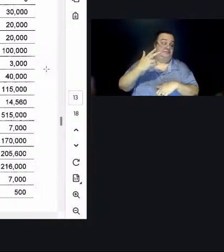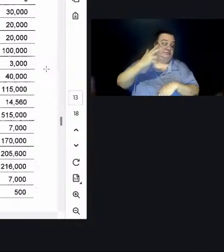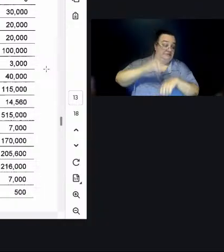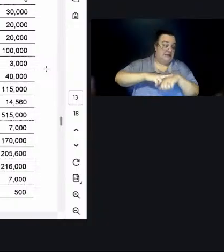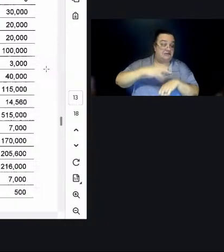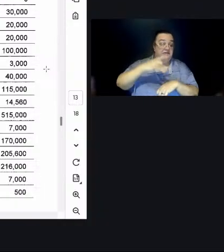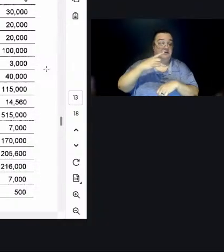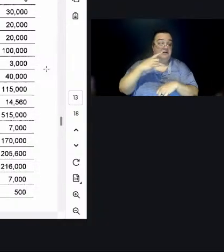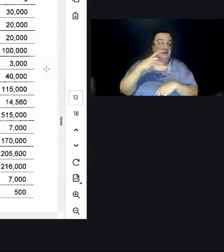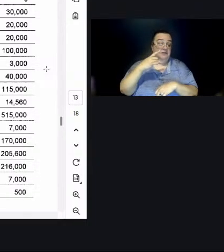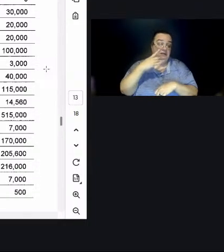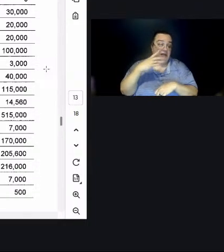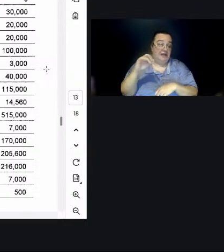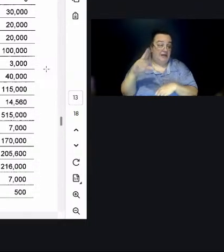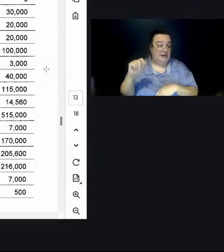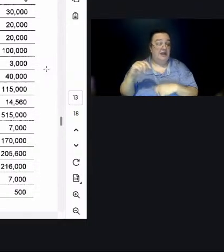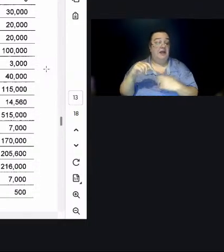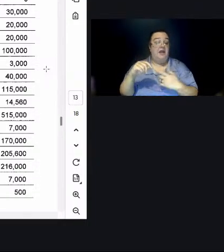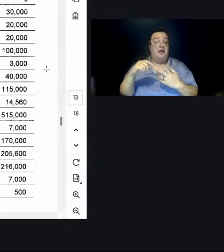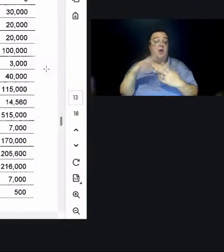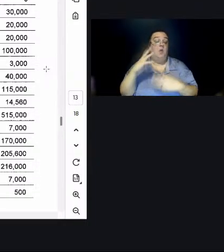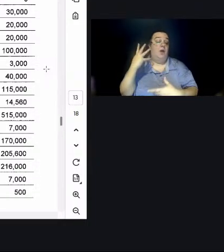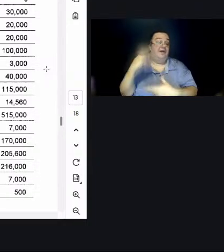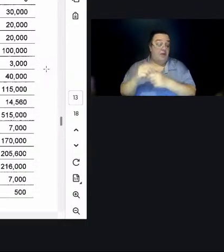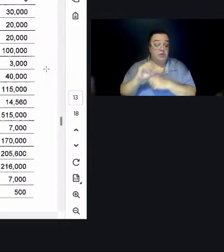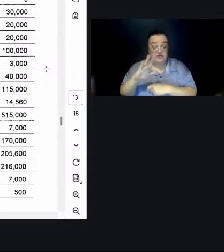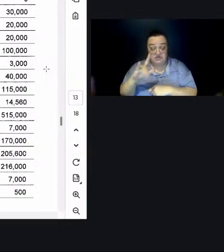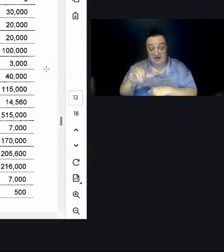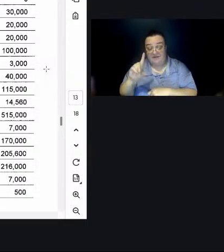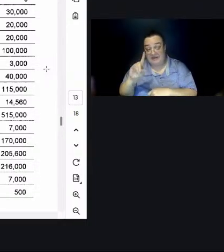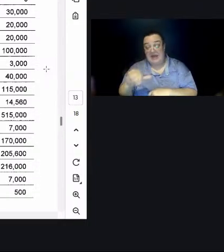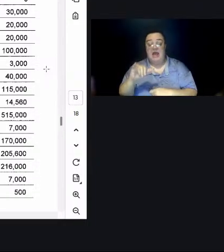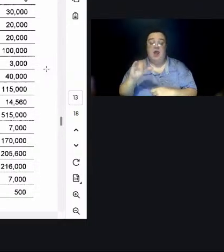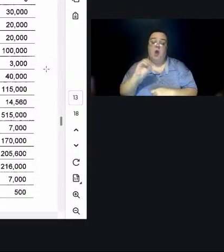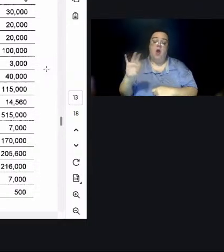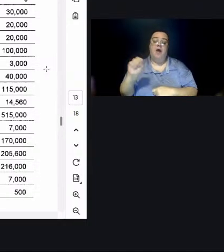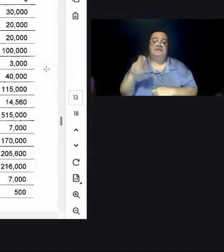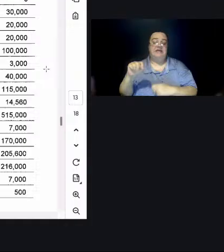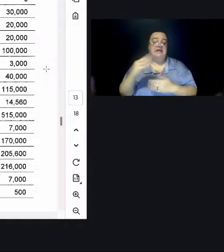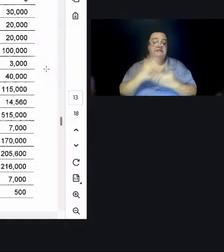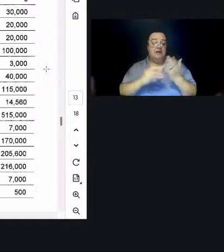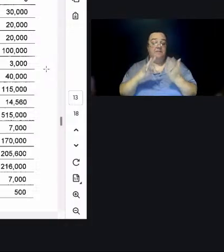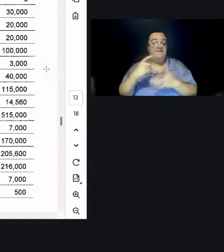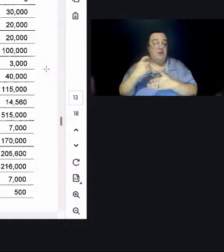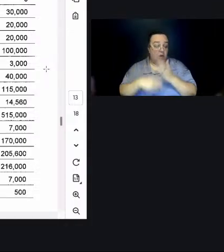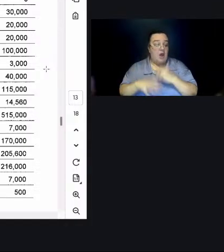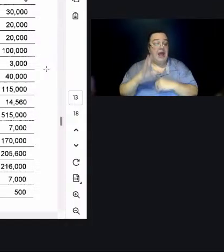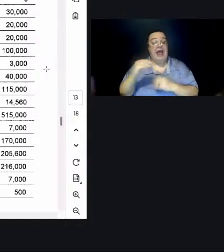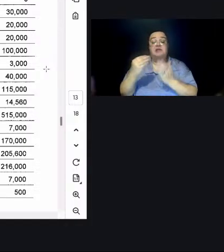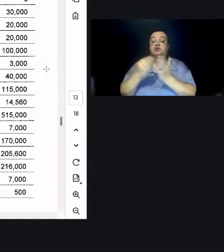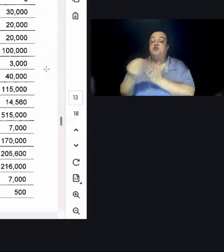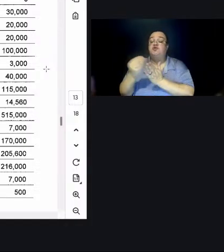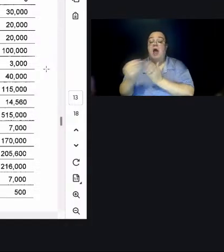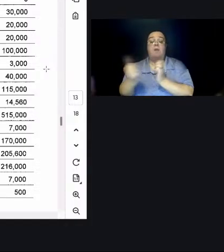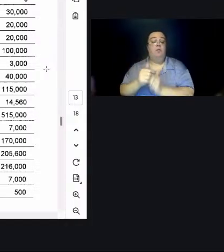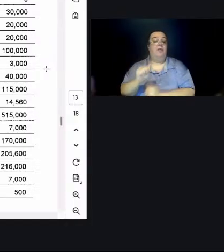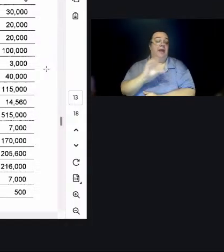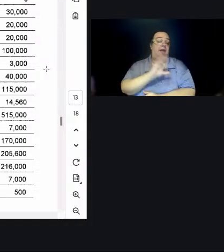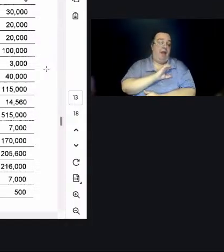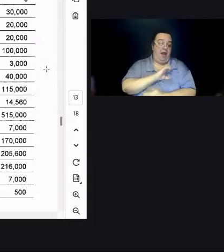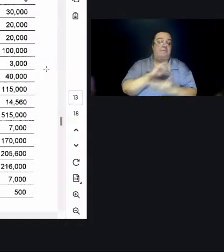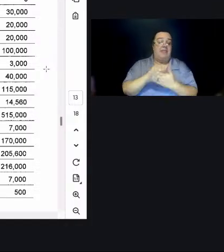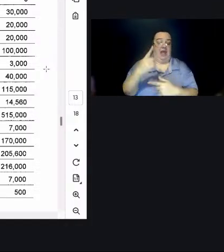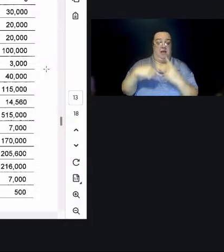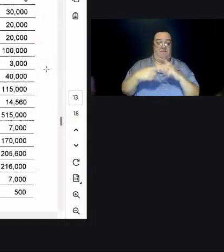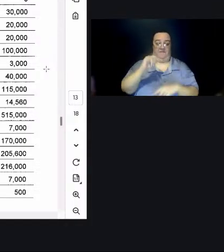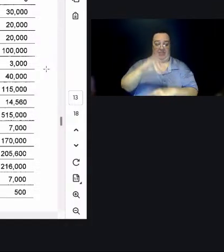and offset some of the costs associated with that, and the Shop with a Cop that comes out of that community engagement. What the